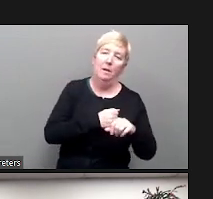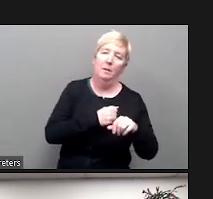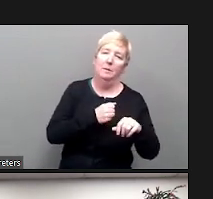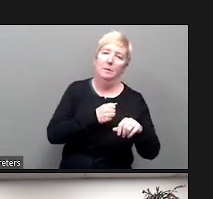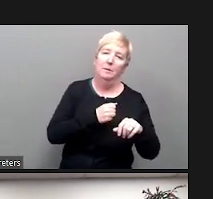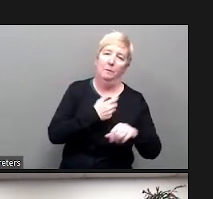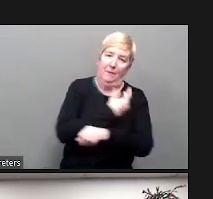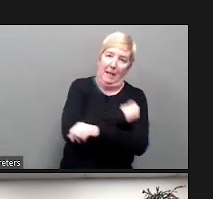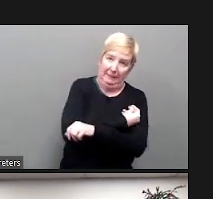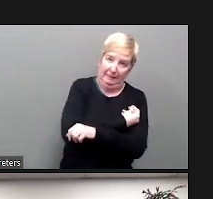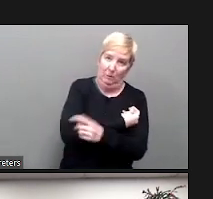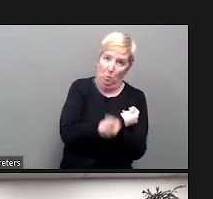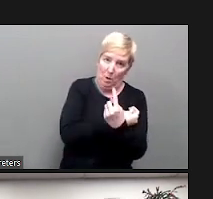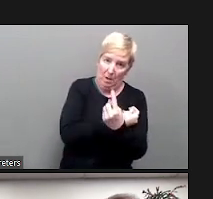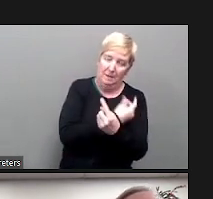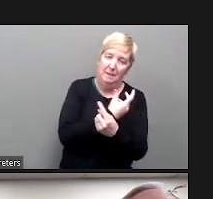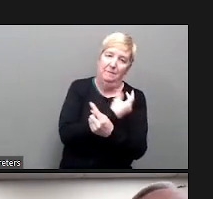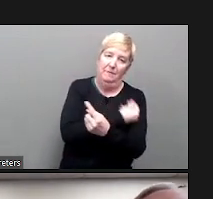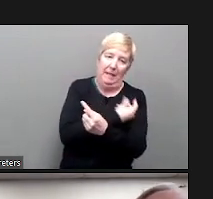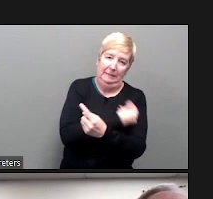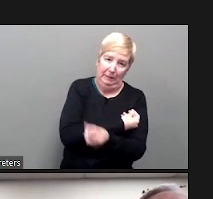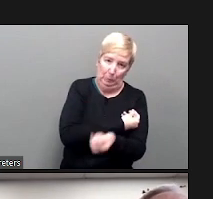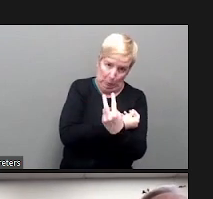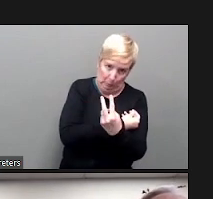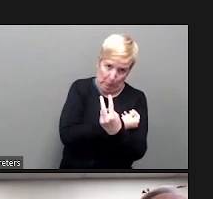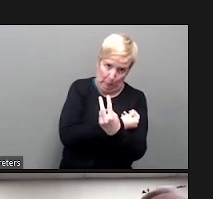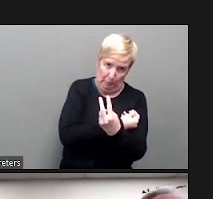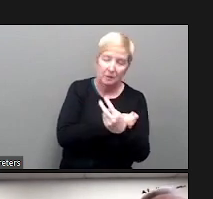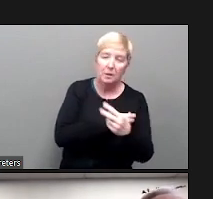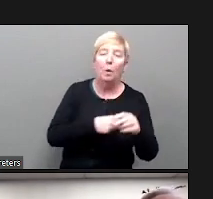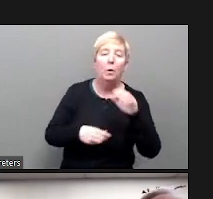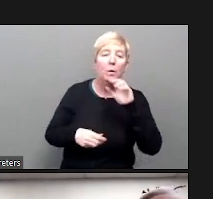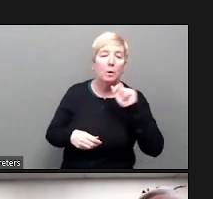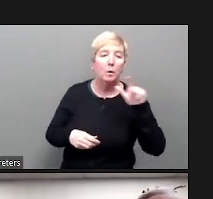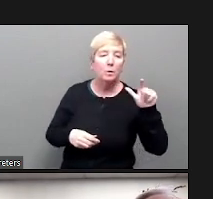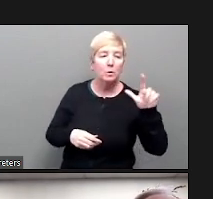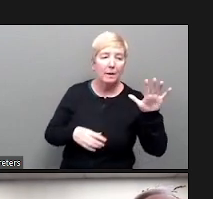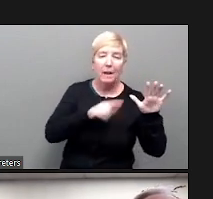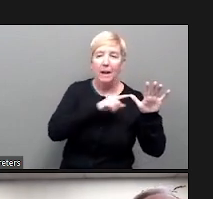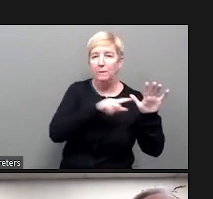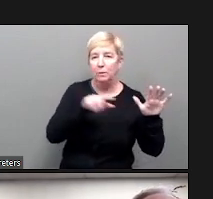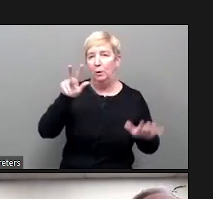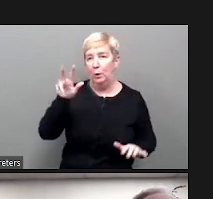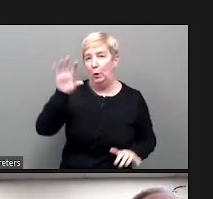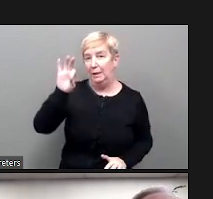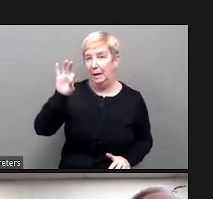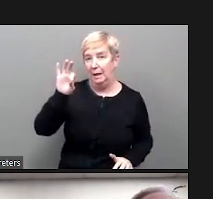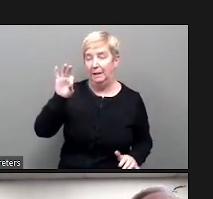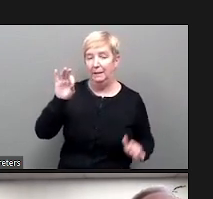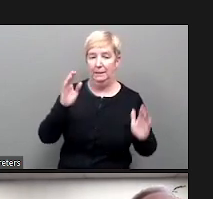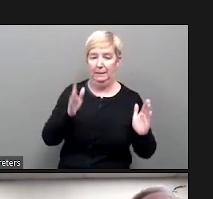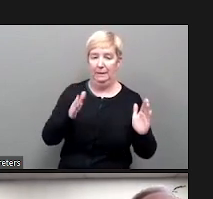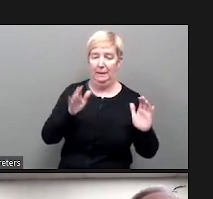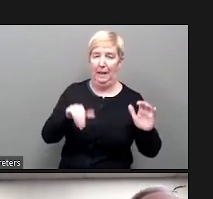then fully vaccinated. So the age group 25 to 39-year-old group